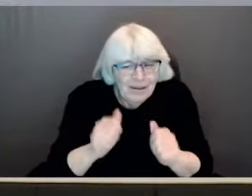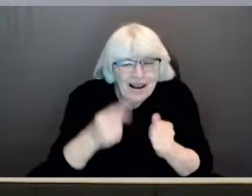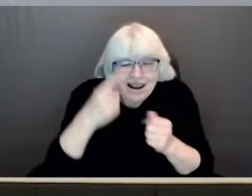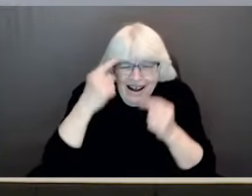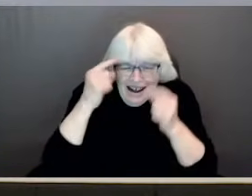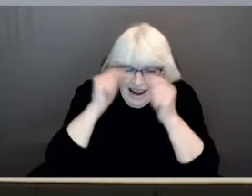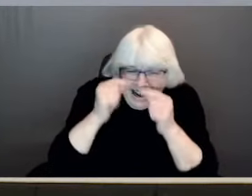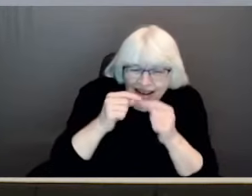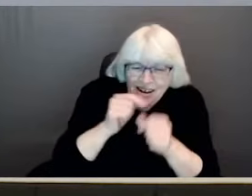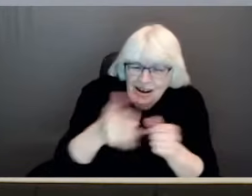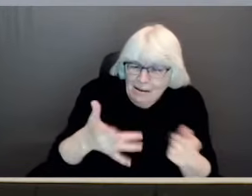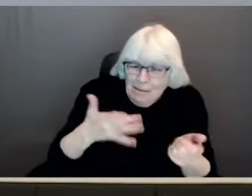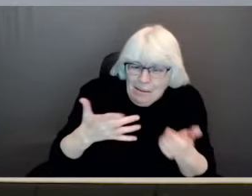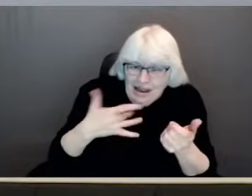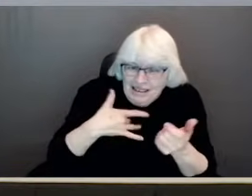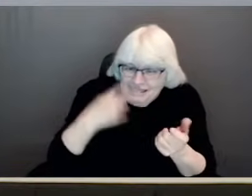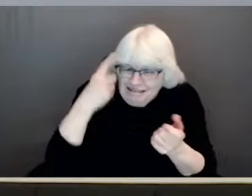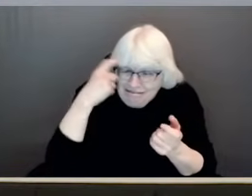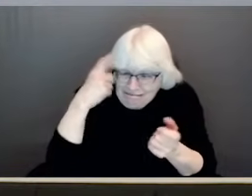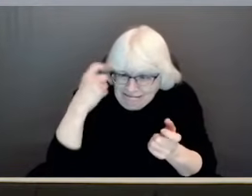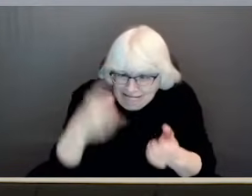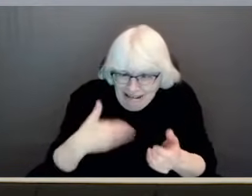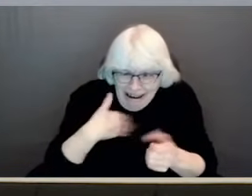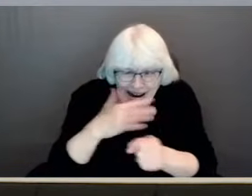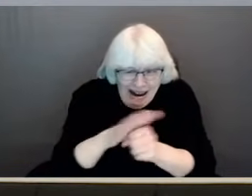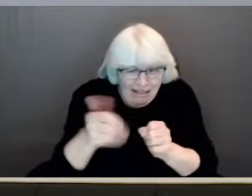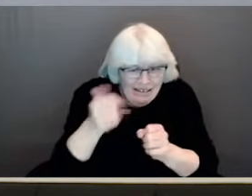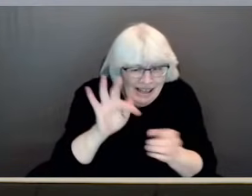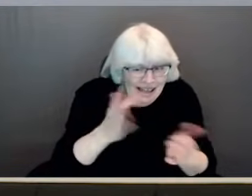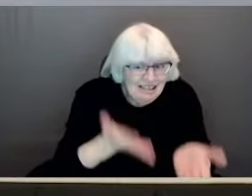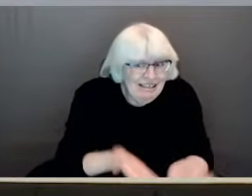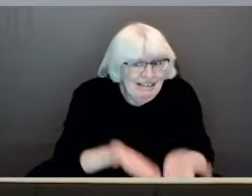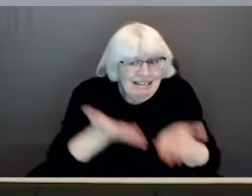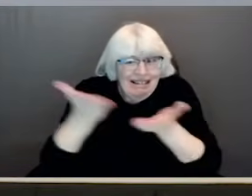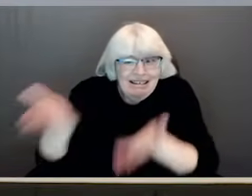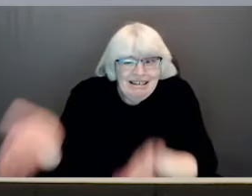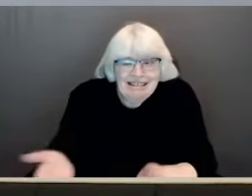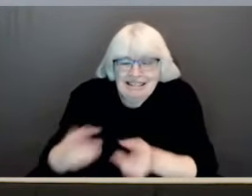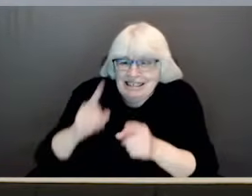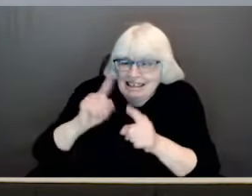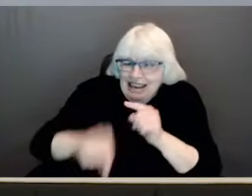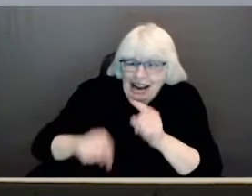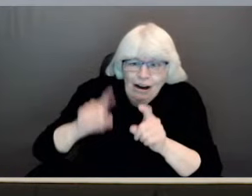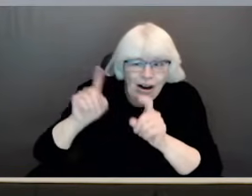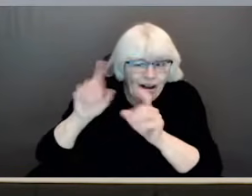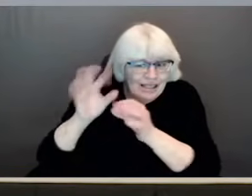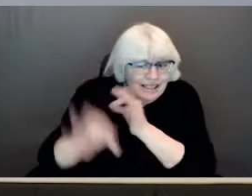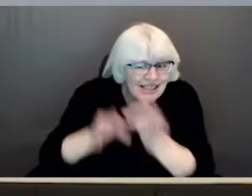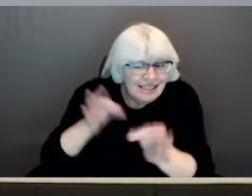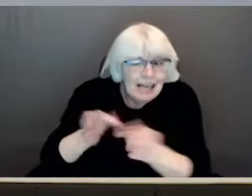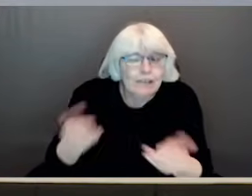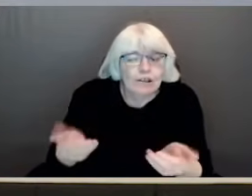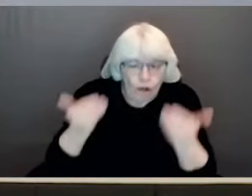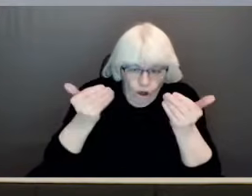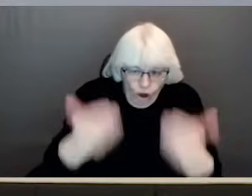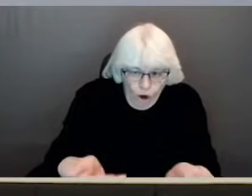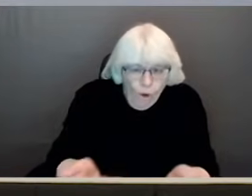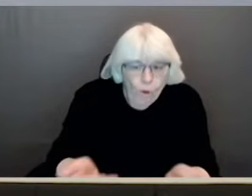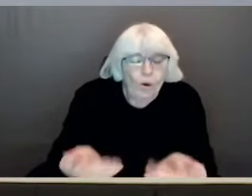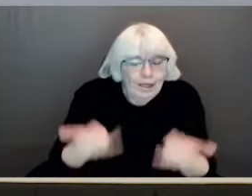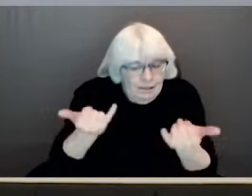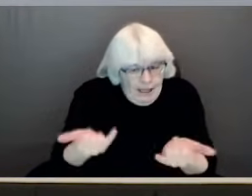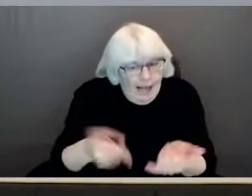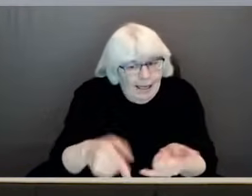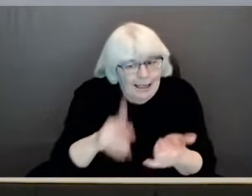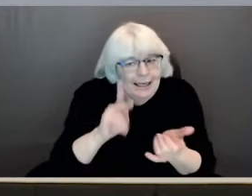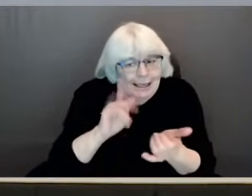antigen test should be repeated in 48 hours, regardless of symptoms. A presumptive positive result on a rapid antigen